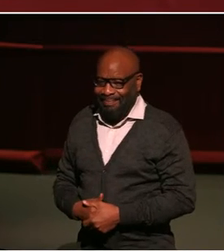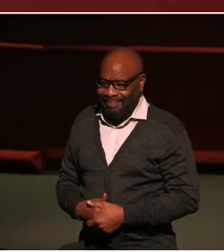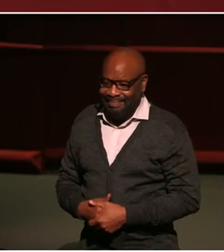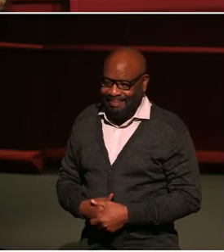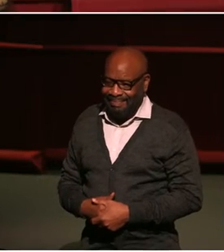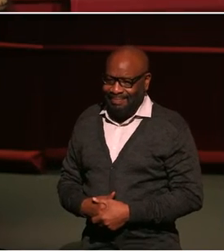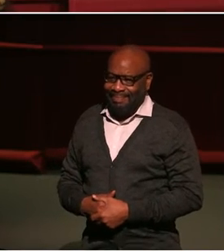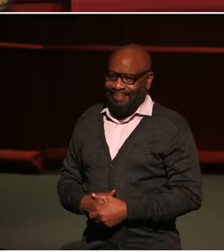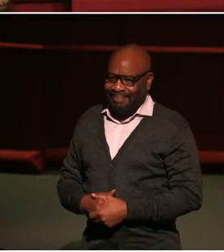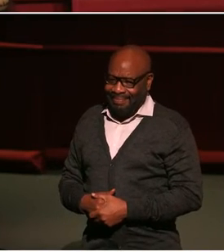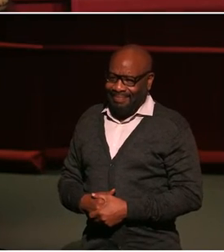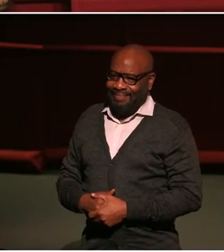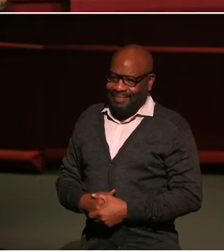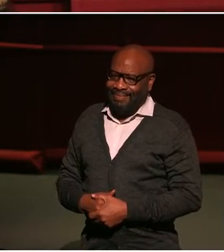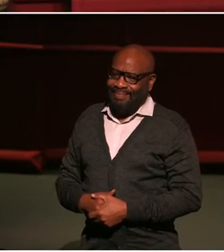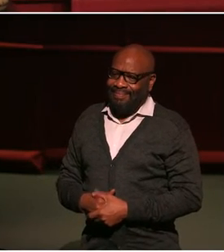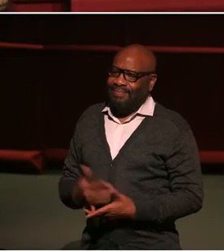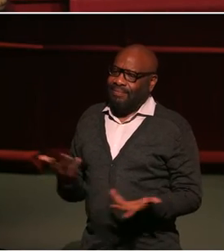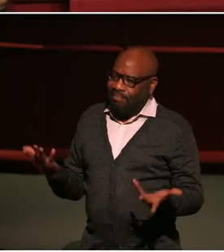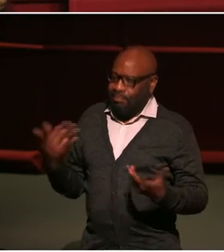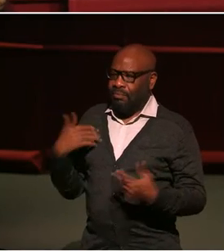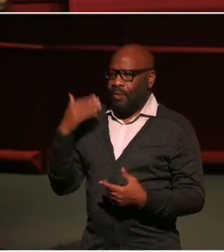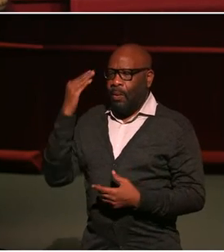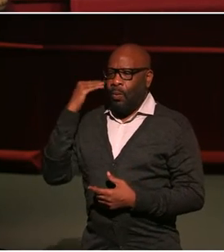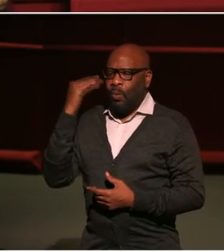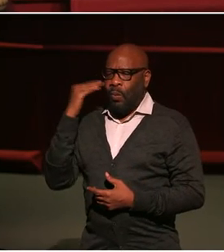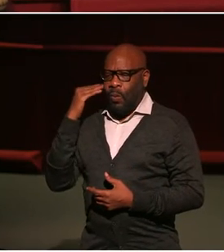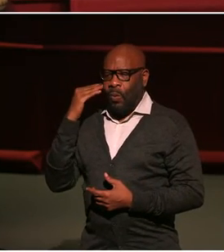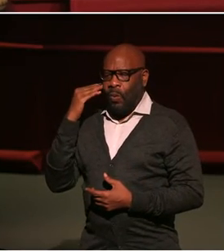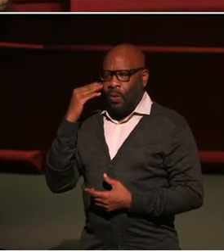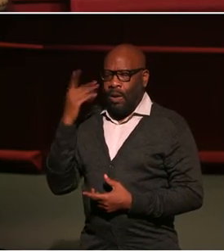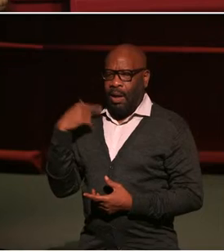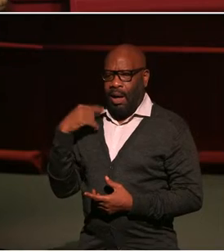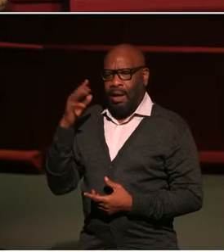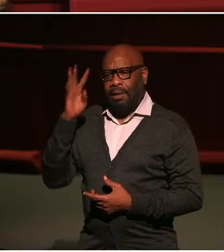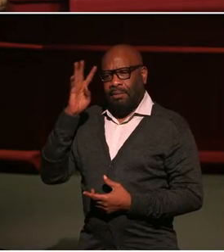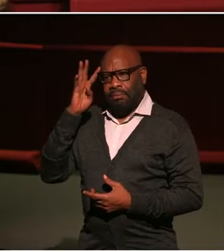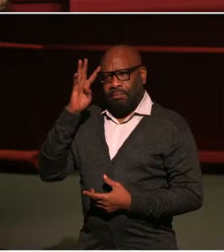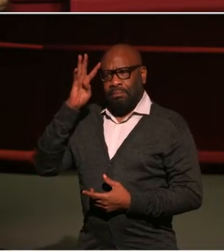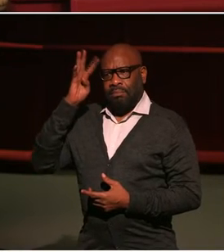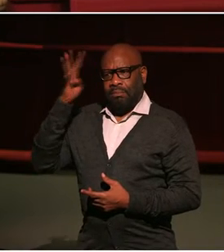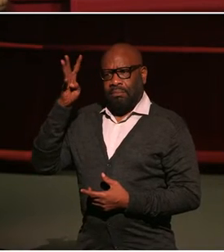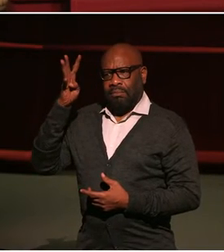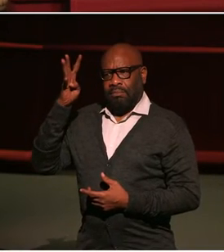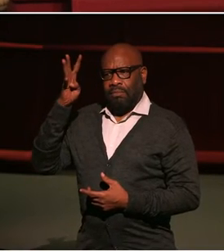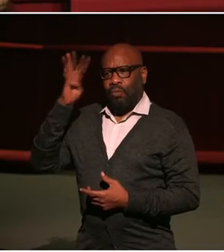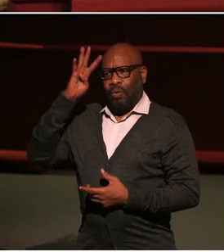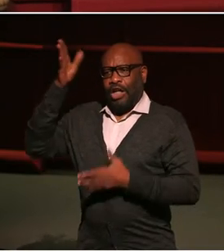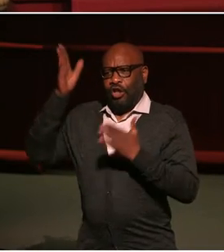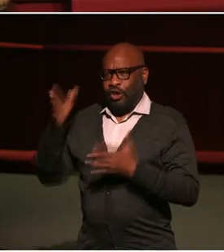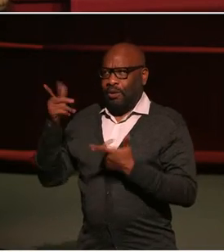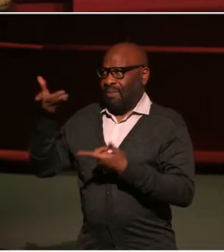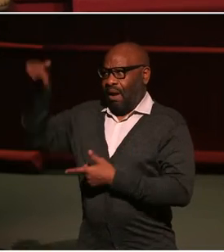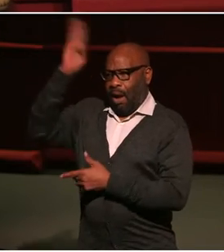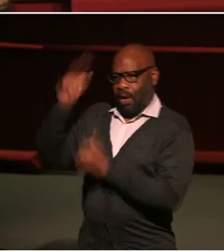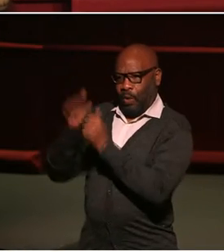I knew that the Creator was with me. I had prayed to my ancestors to be with me that